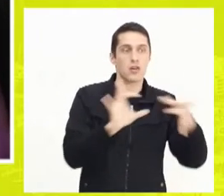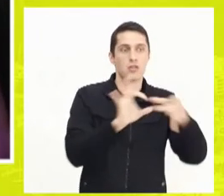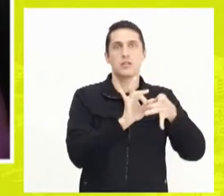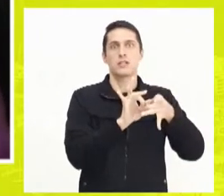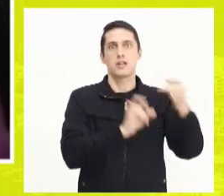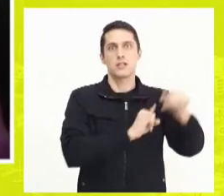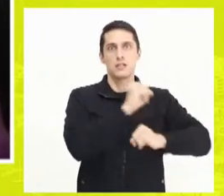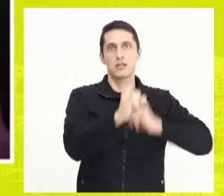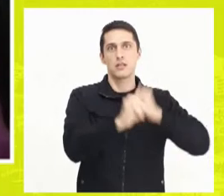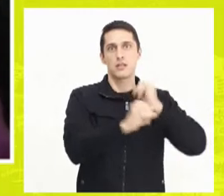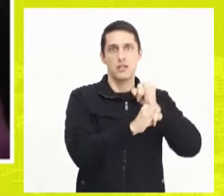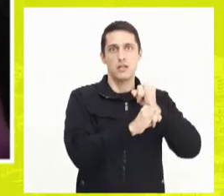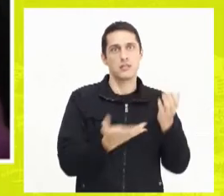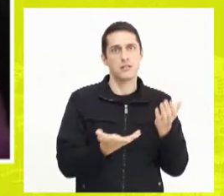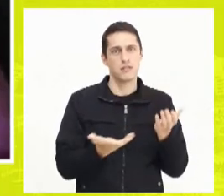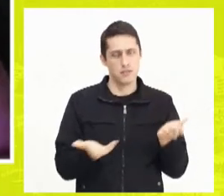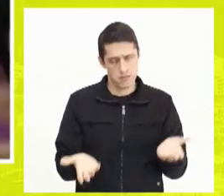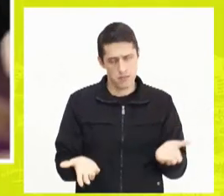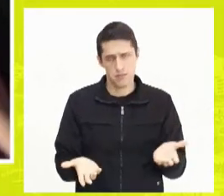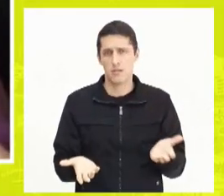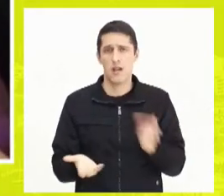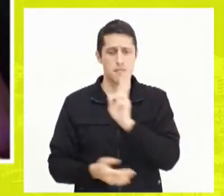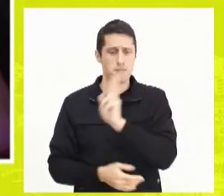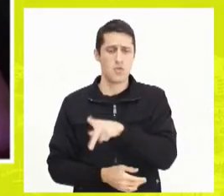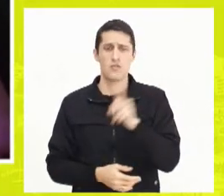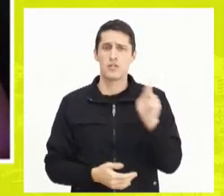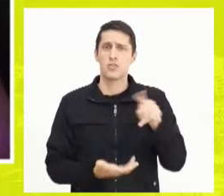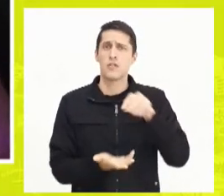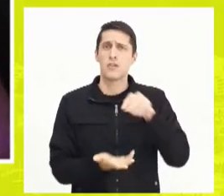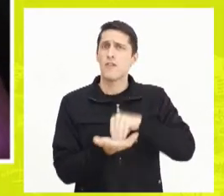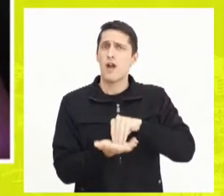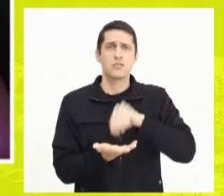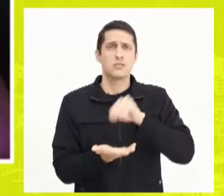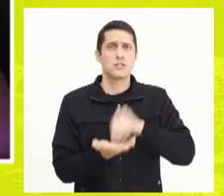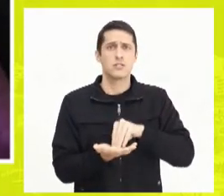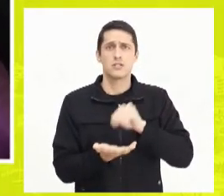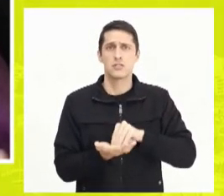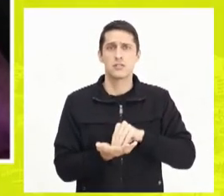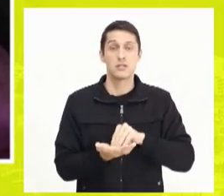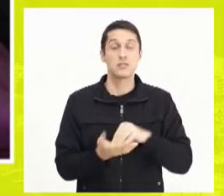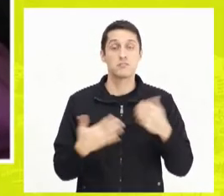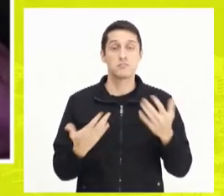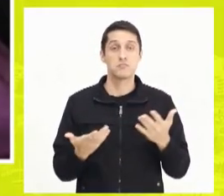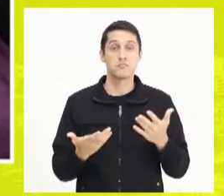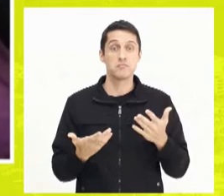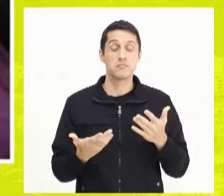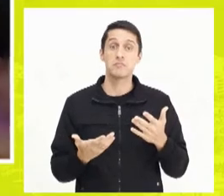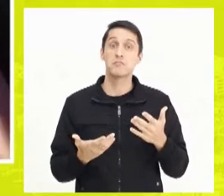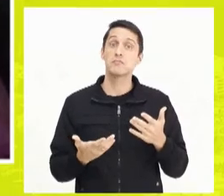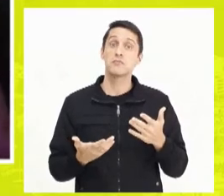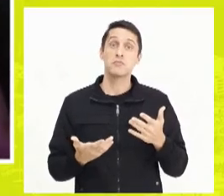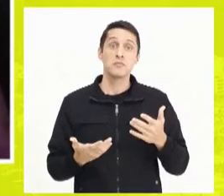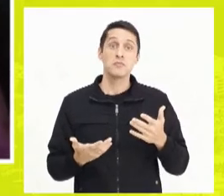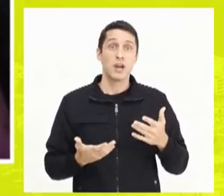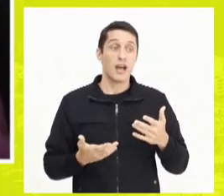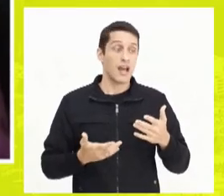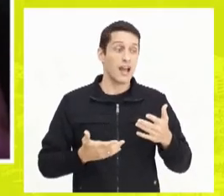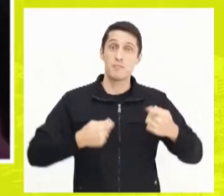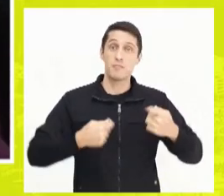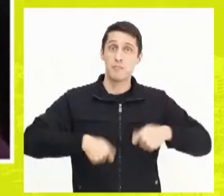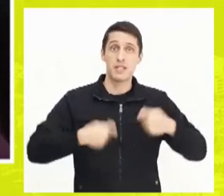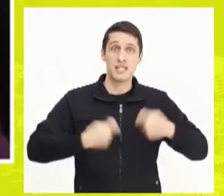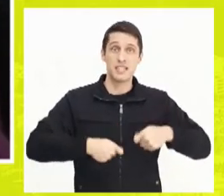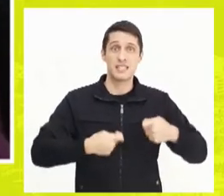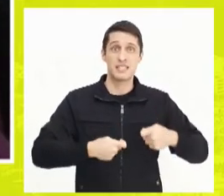education without a school with connection with internet connection i mean that is a problem the